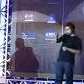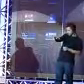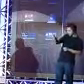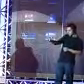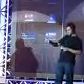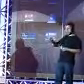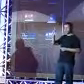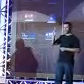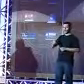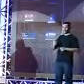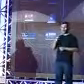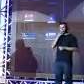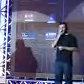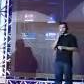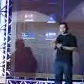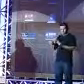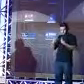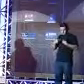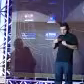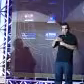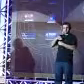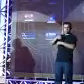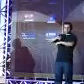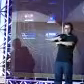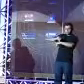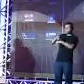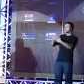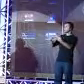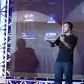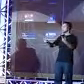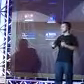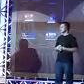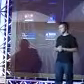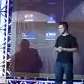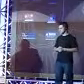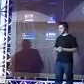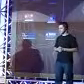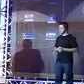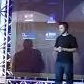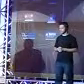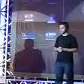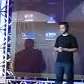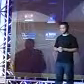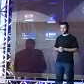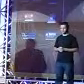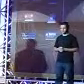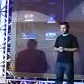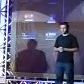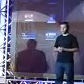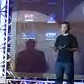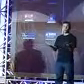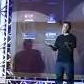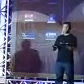We are not unaffected by the long struggling society